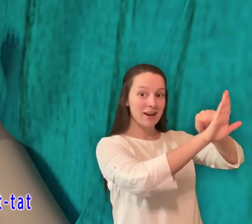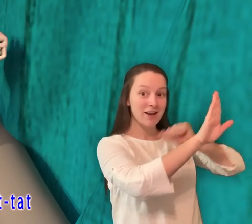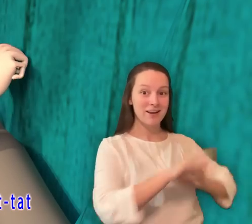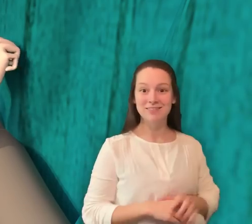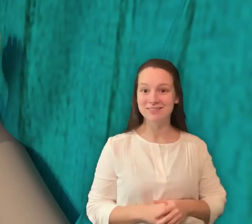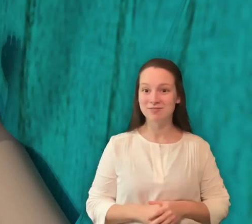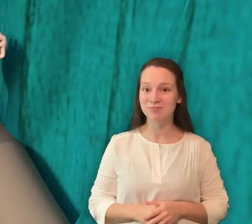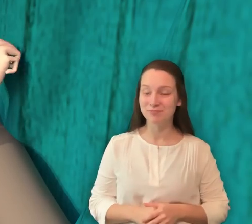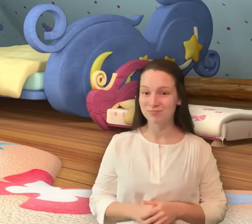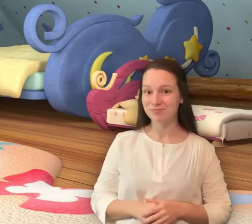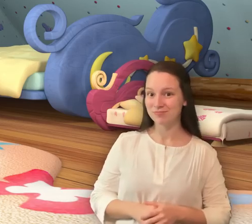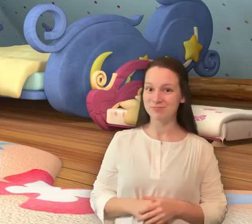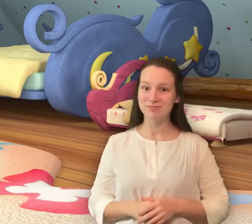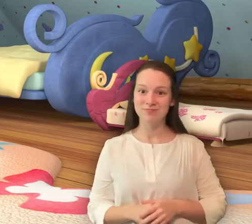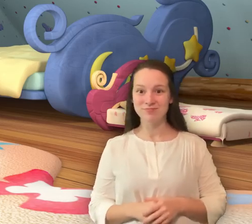a rat attack